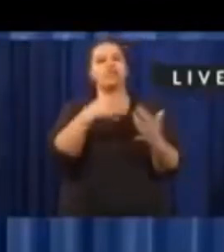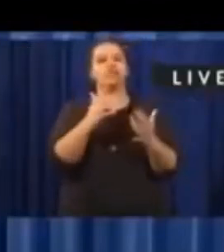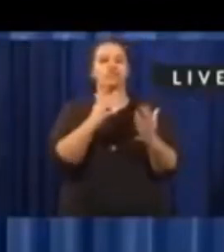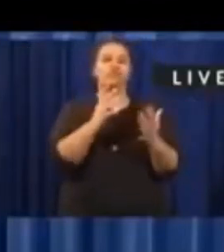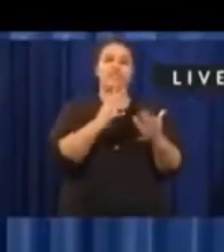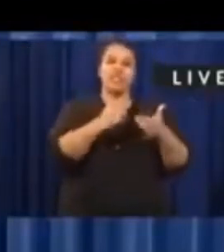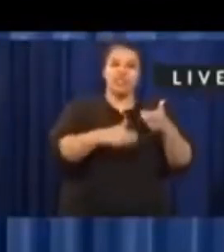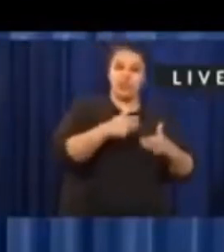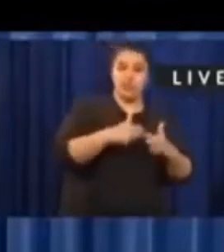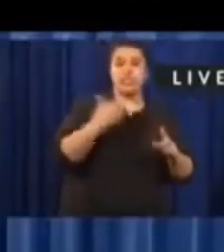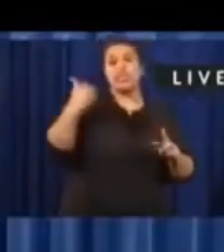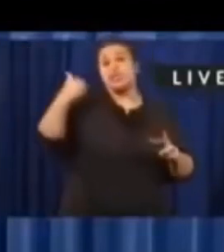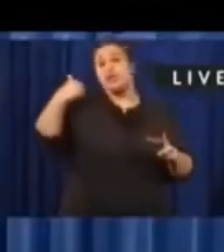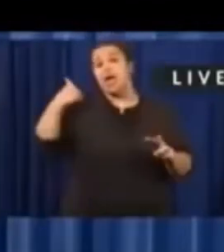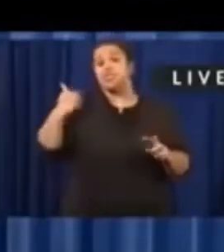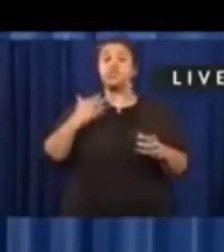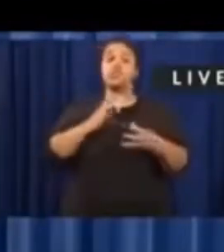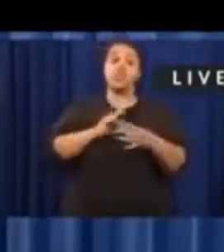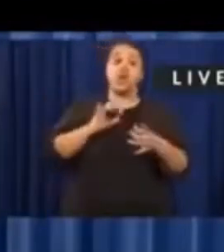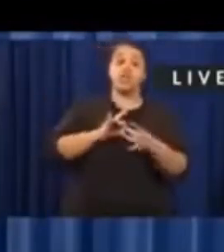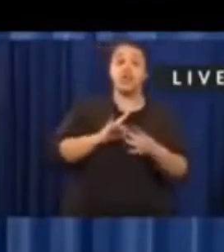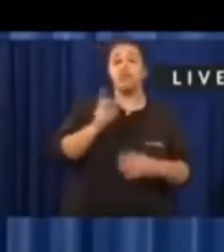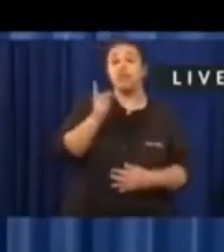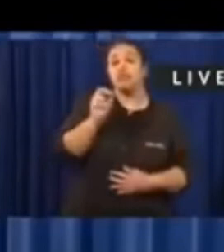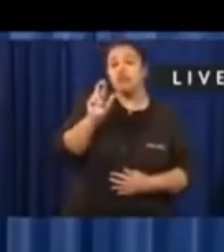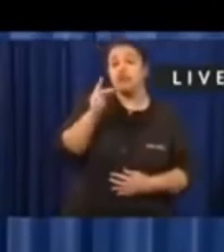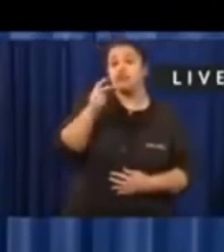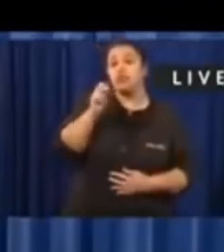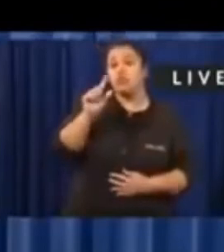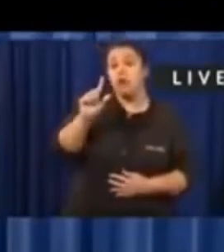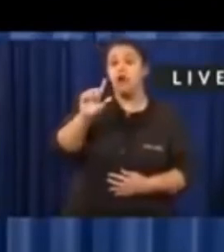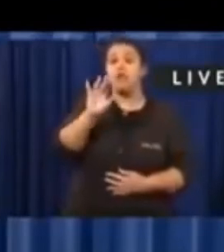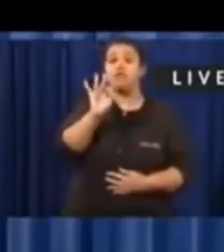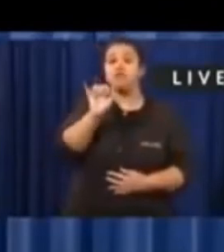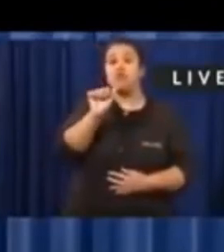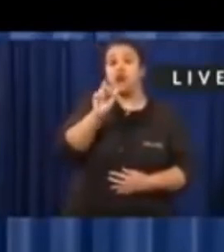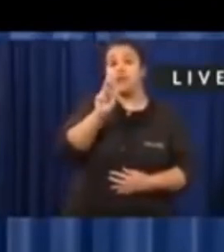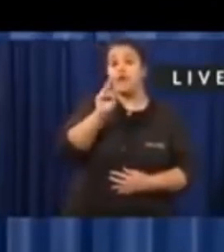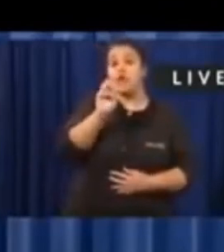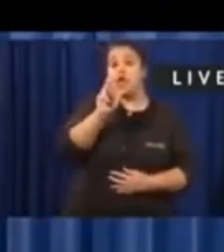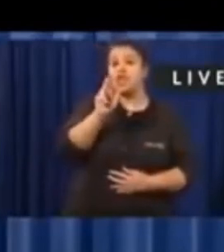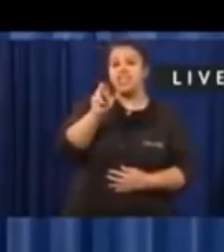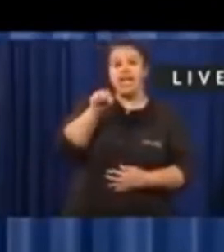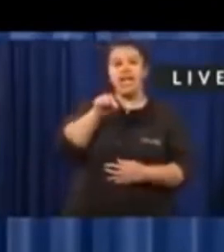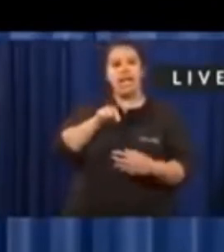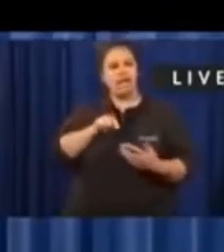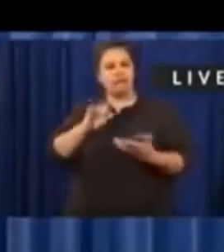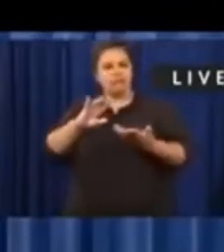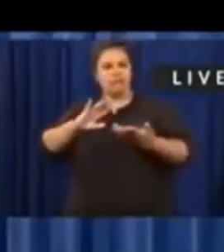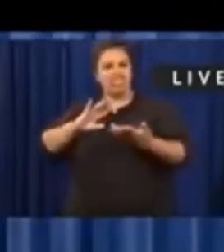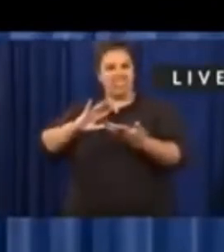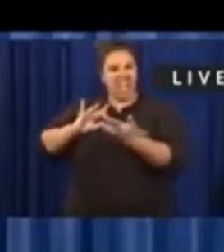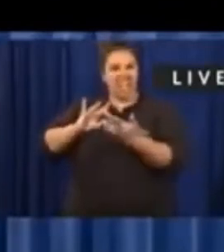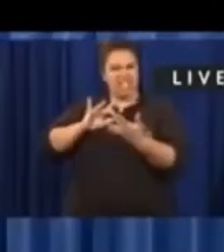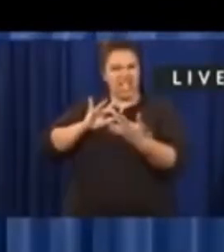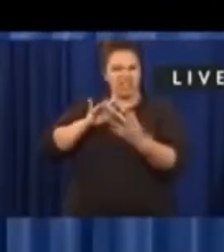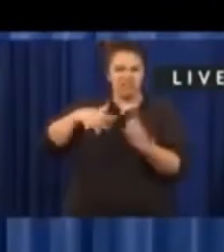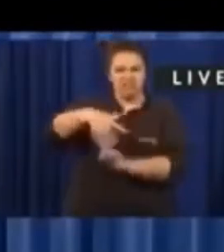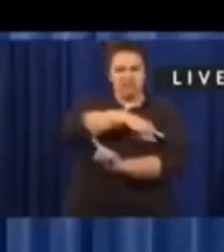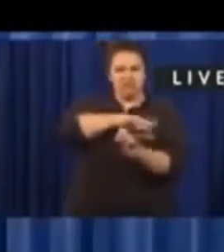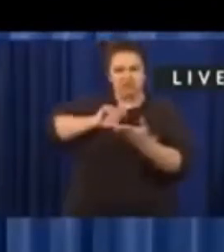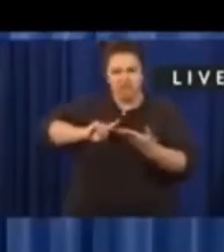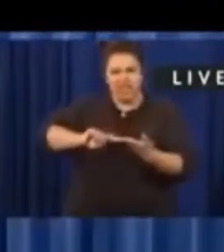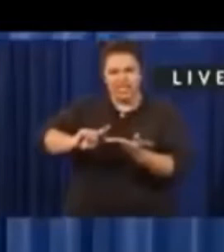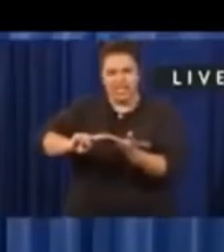dr. Paul Farmer and Partners in Health working with us on contact tracing looking at the Partners in Health website contact